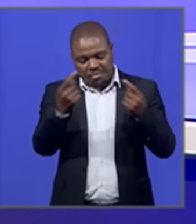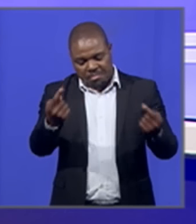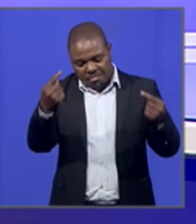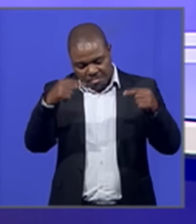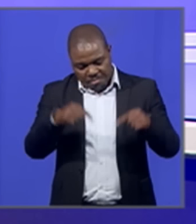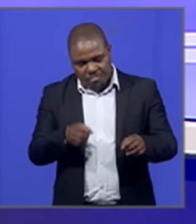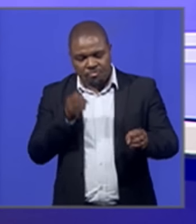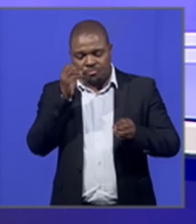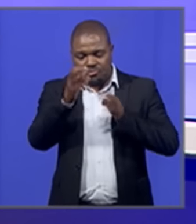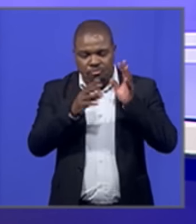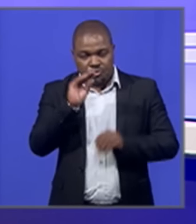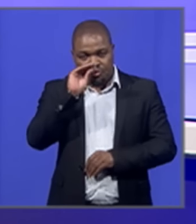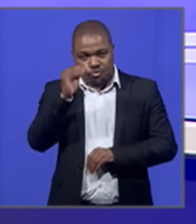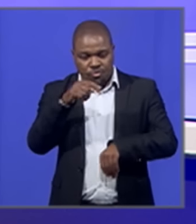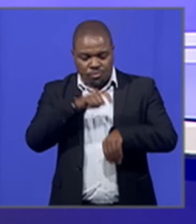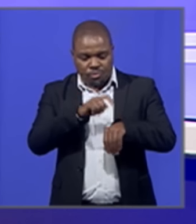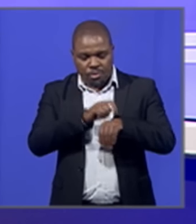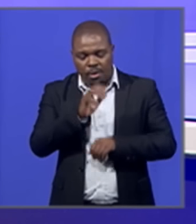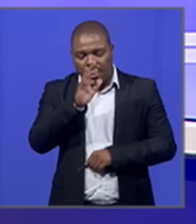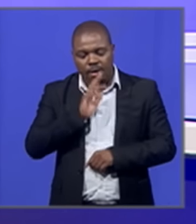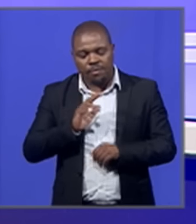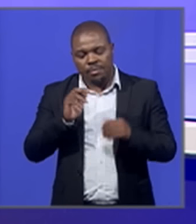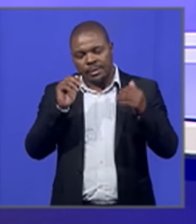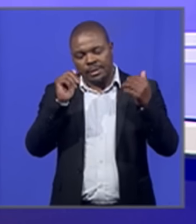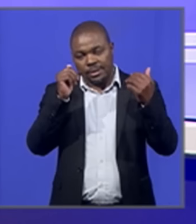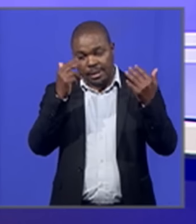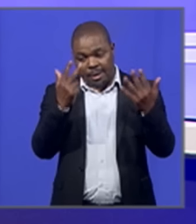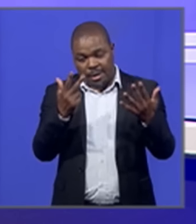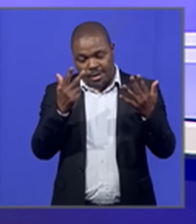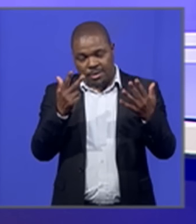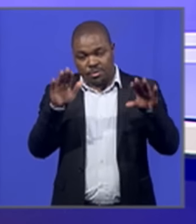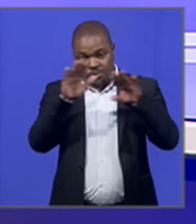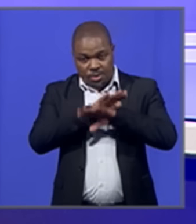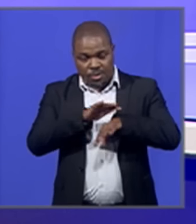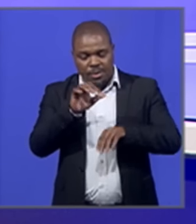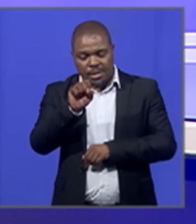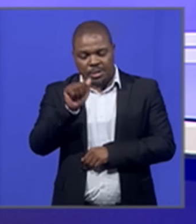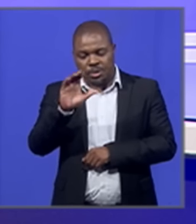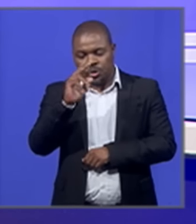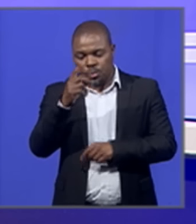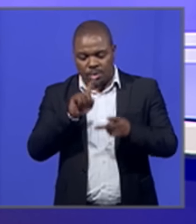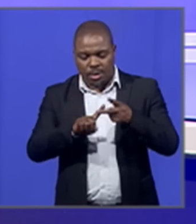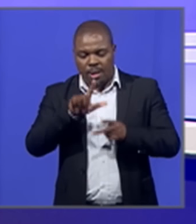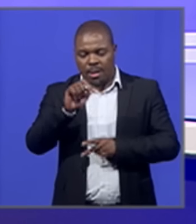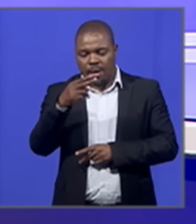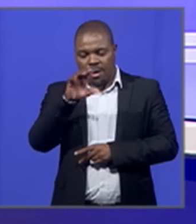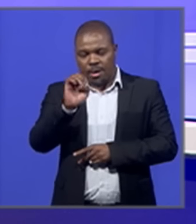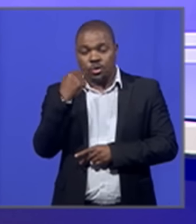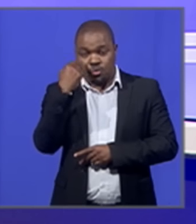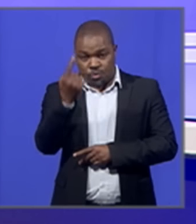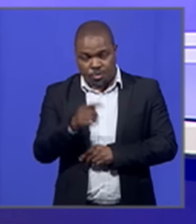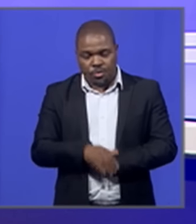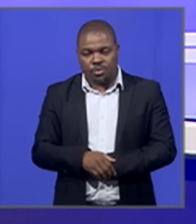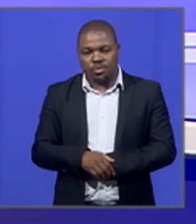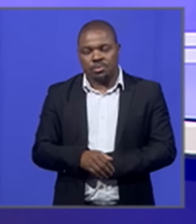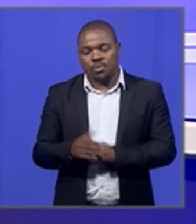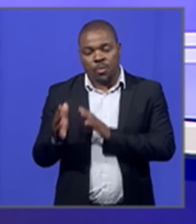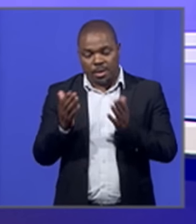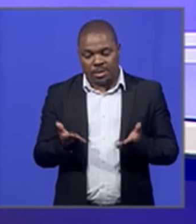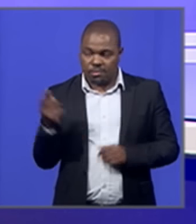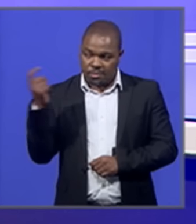tša Sesotho ba tla lefa tšona ka seripagare go tšwa go iri ya seswai mo go SABC2 le legae go SASA. Go